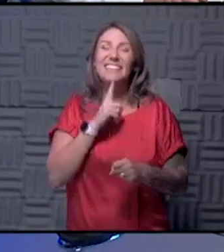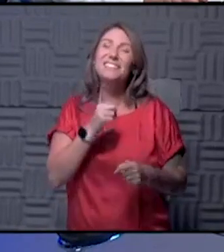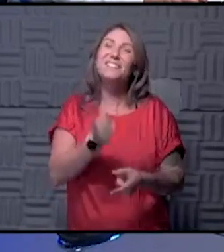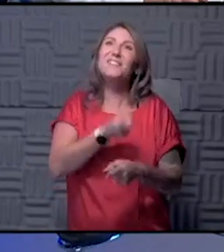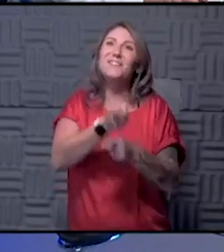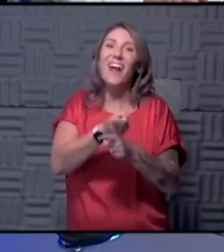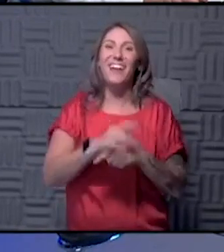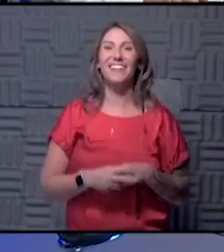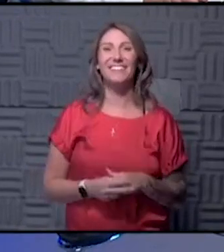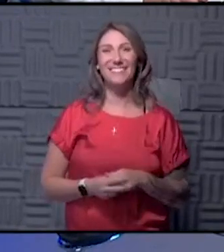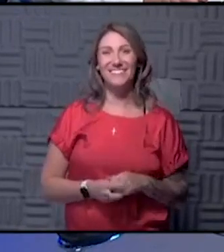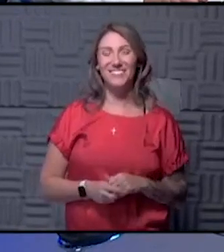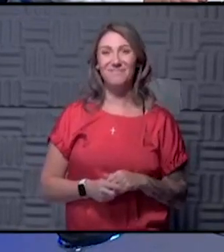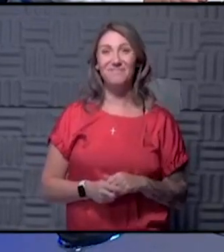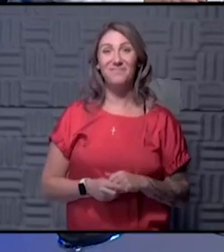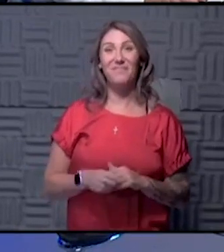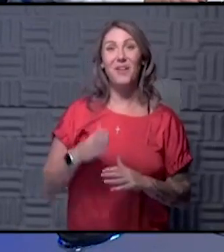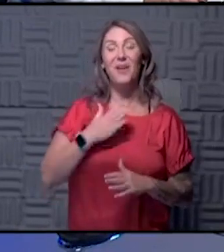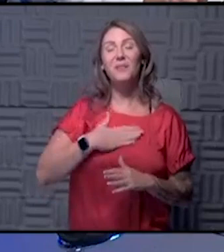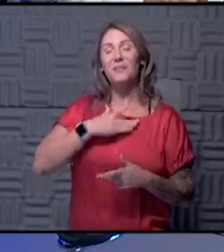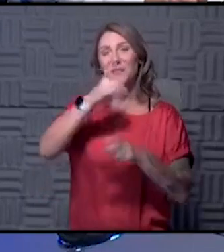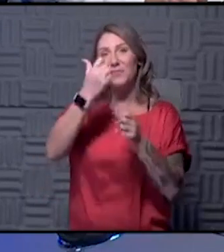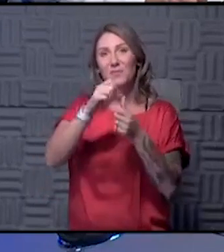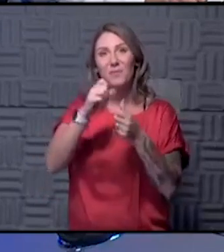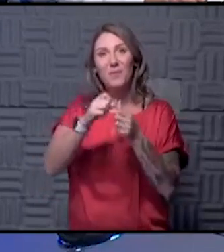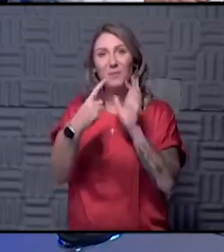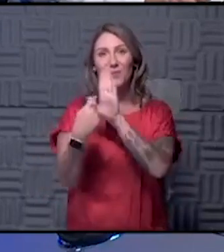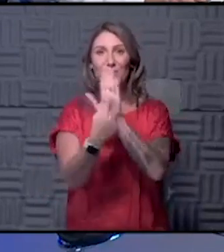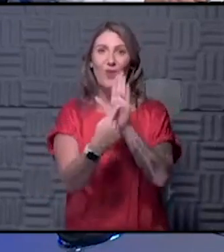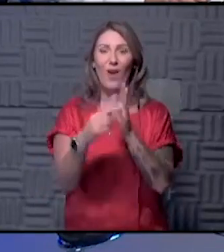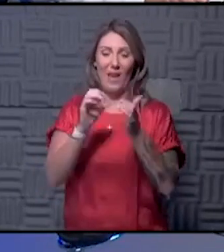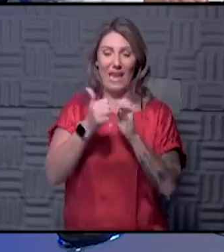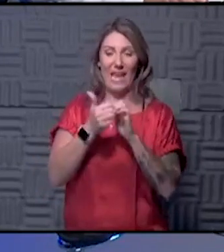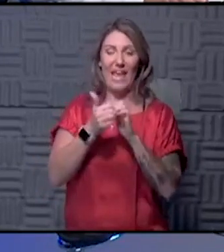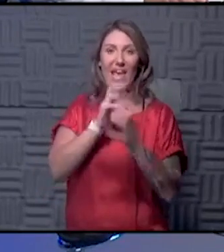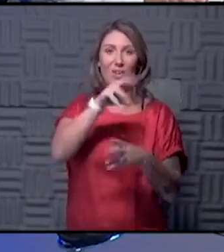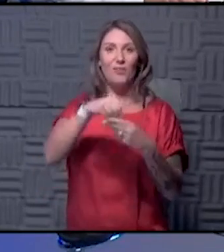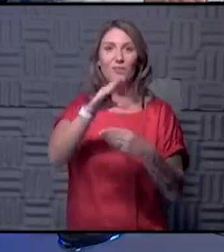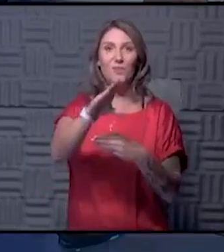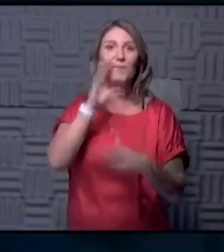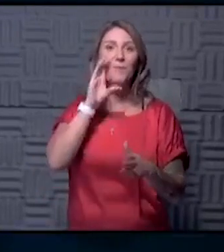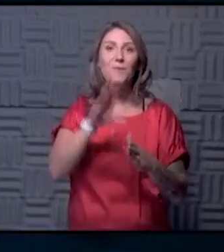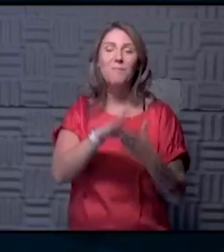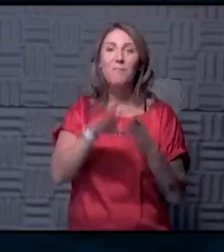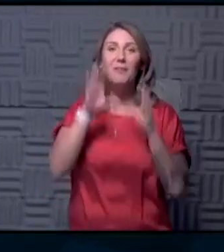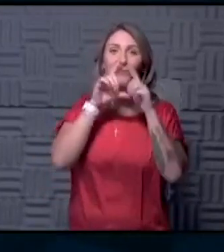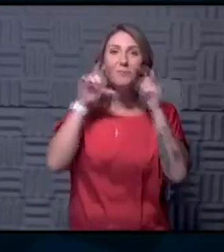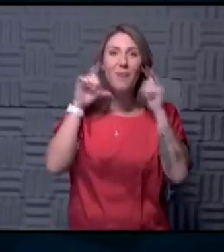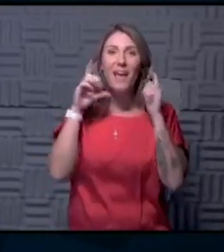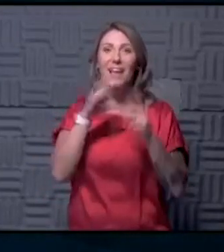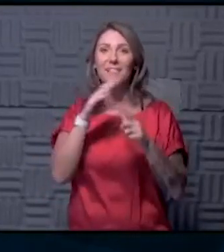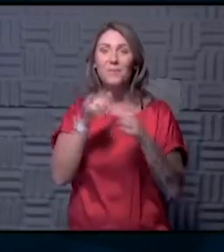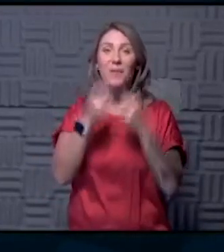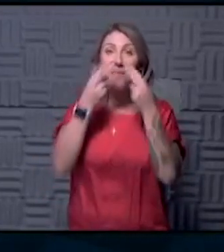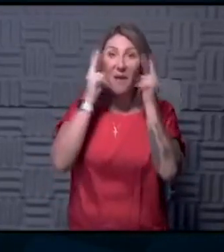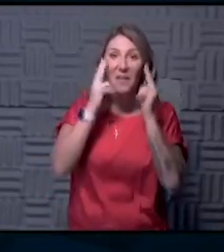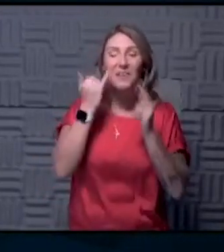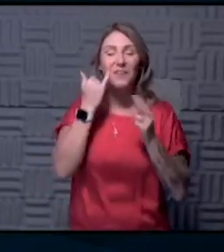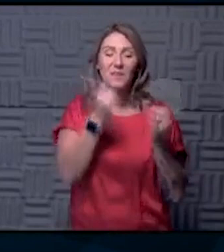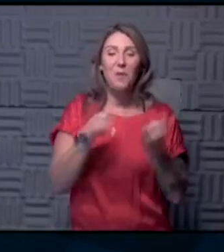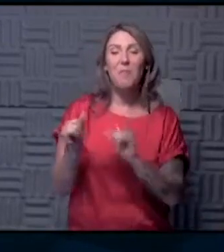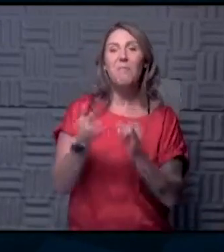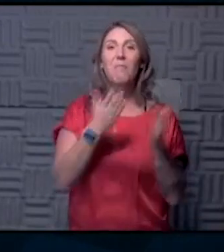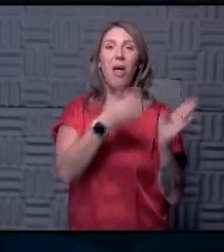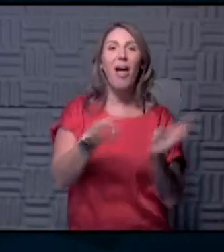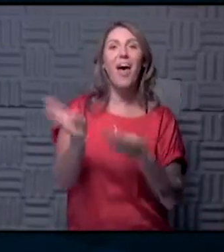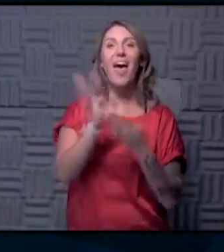right. Please remember to show us how you're going to incorporate your mask into your Halloween costume. If you plan to trick or treat or haunt or